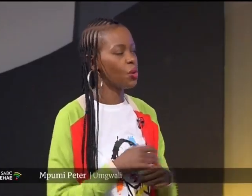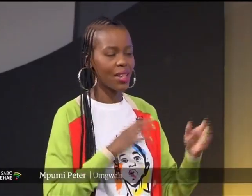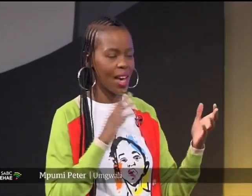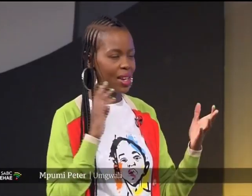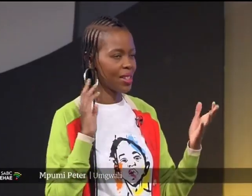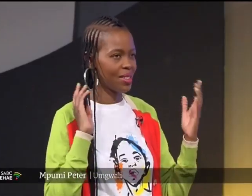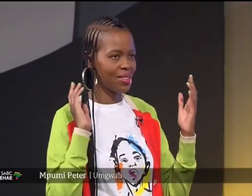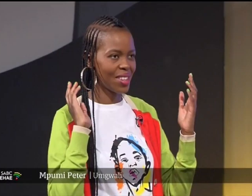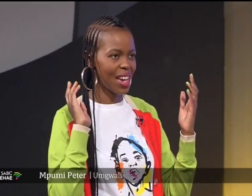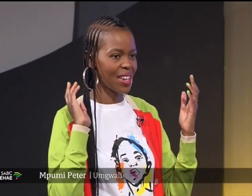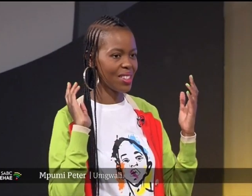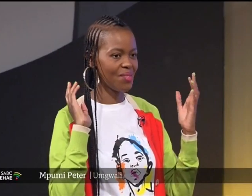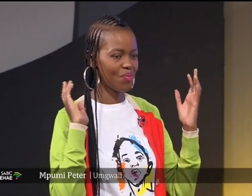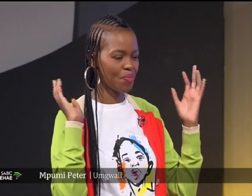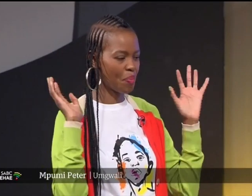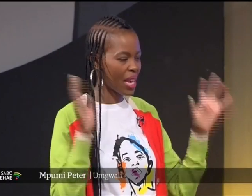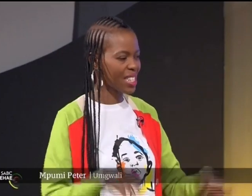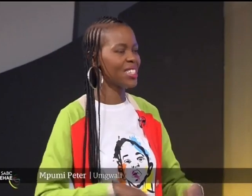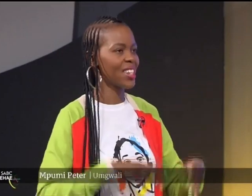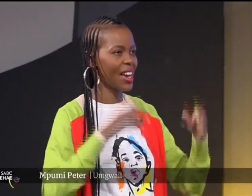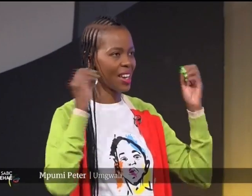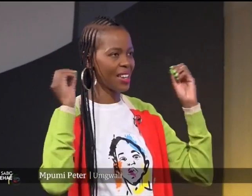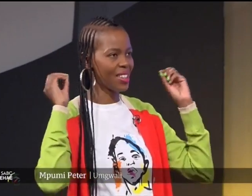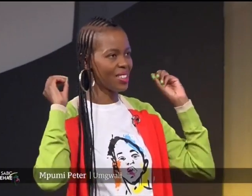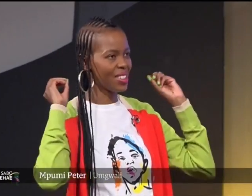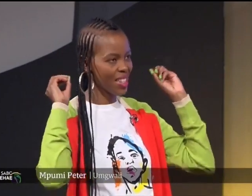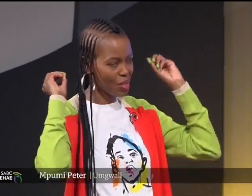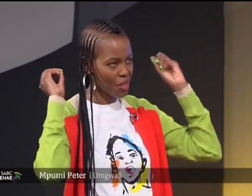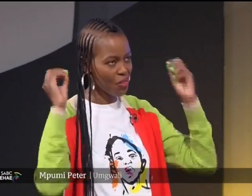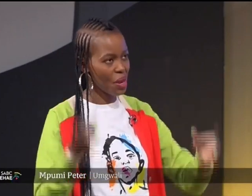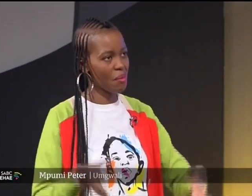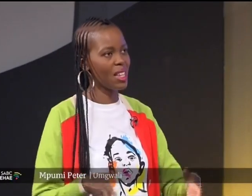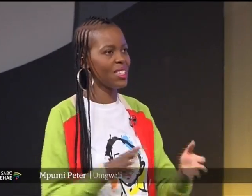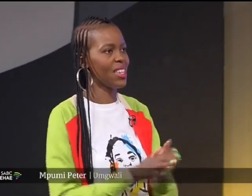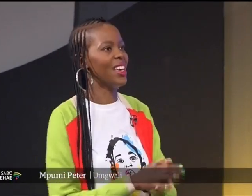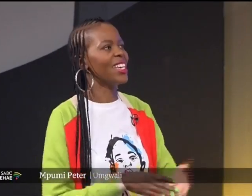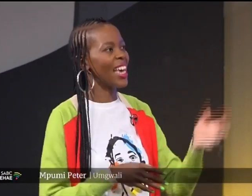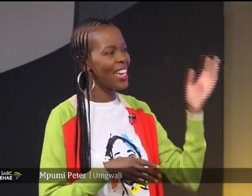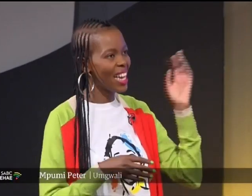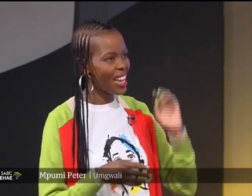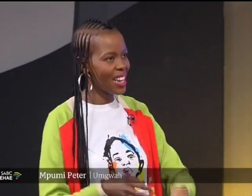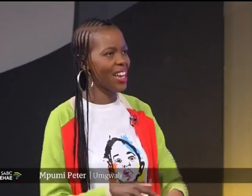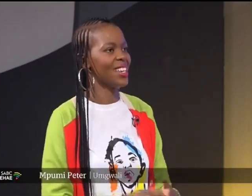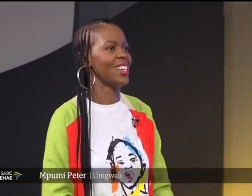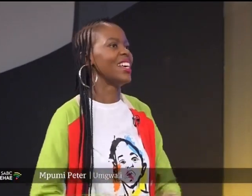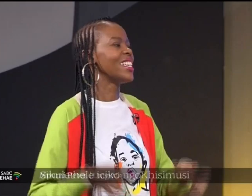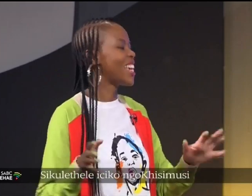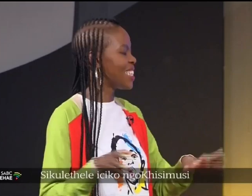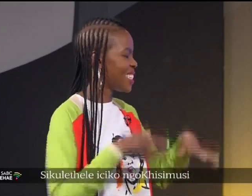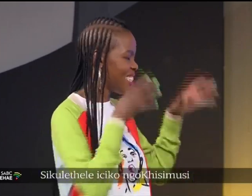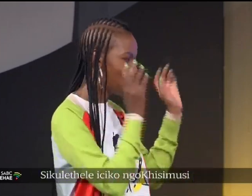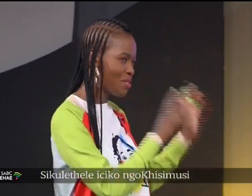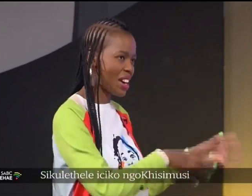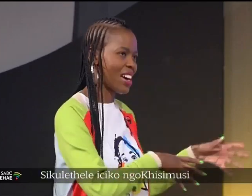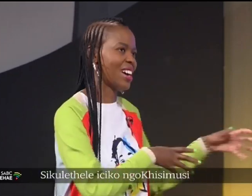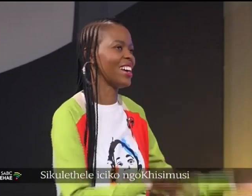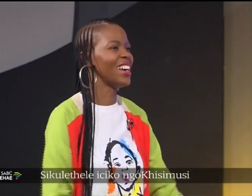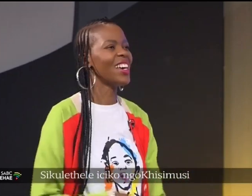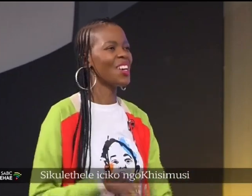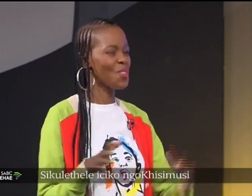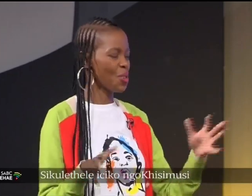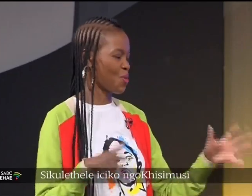So I paint, I take it to the framers, I land, I